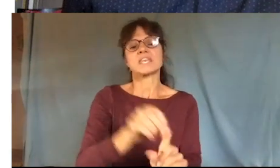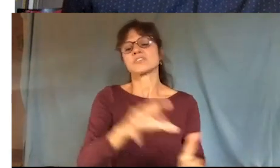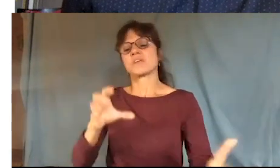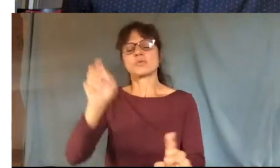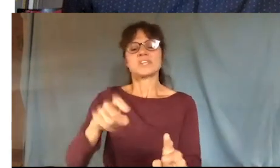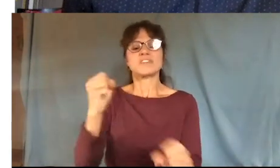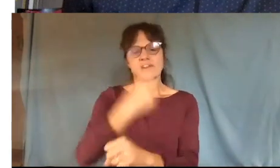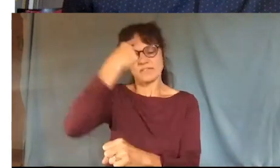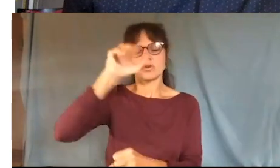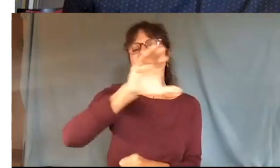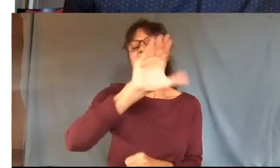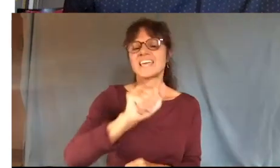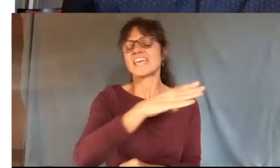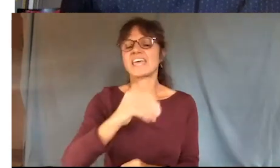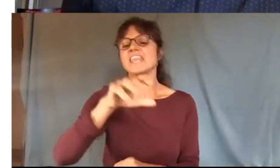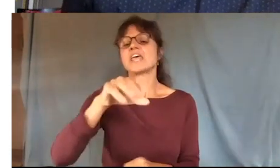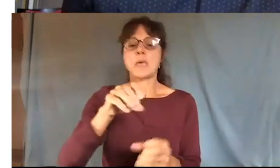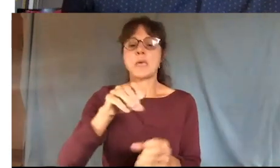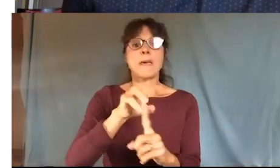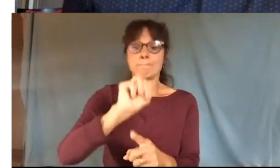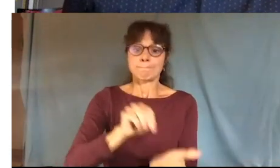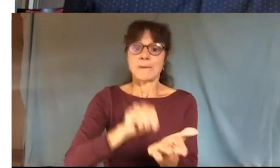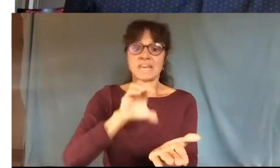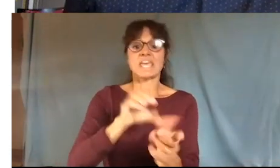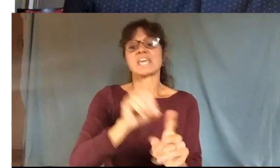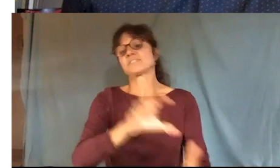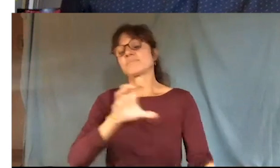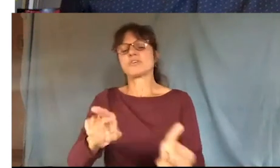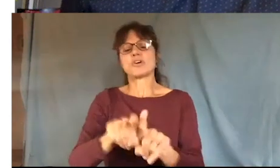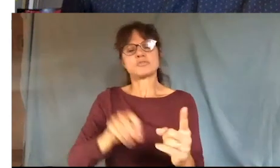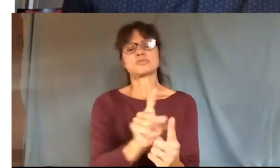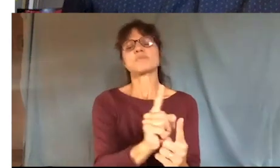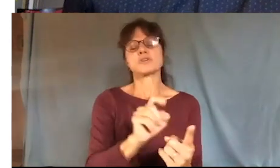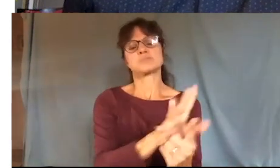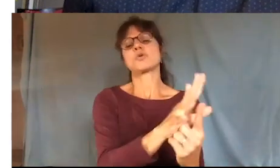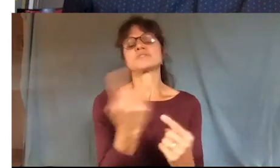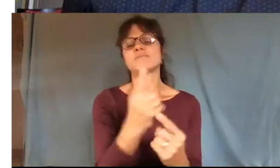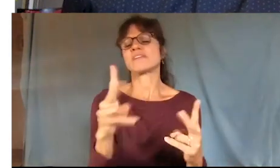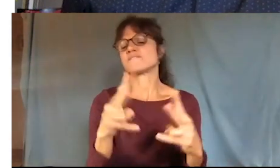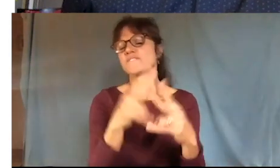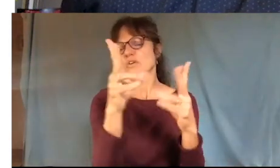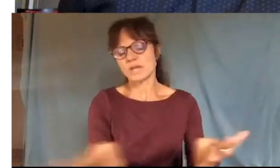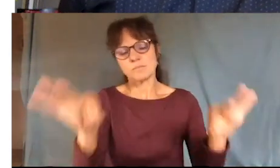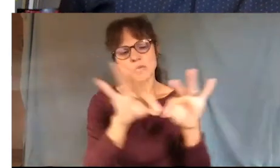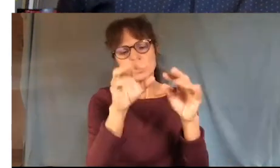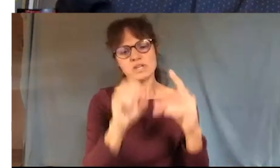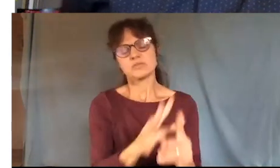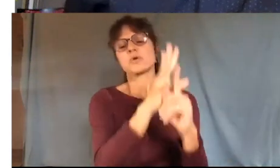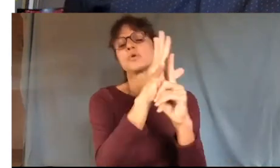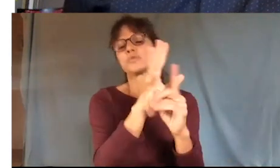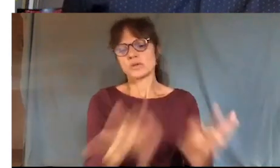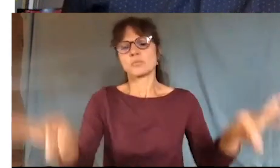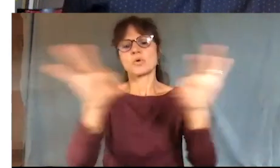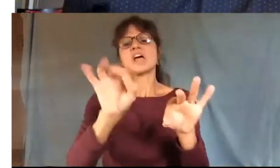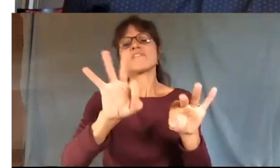ACA and fight for Medicaid expansion. COVID-19 has also exposed something incredibly important. It's exposed the importance of social